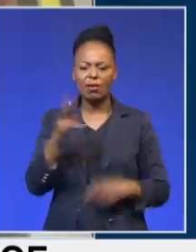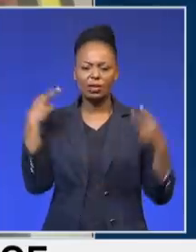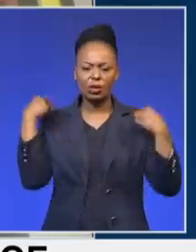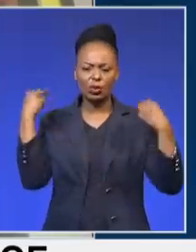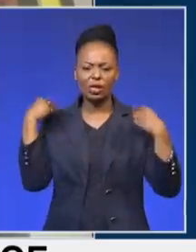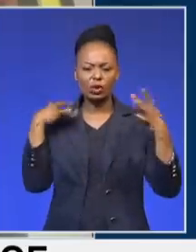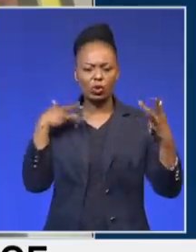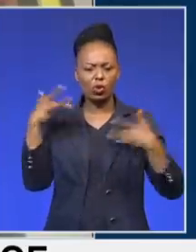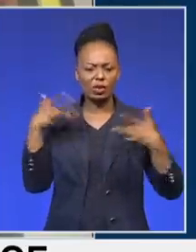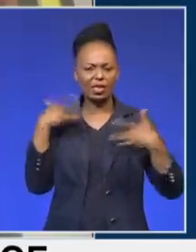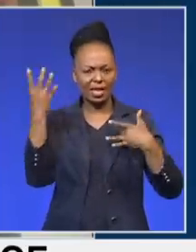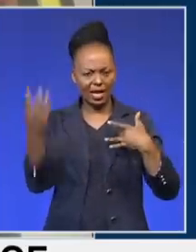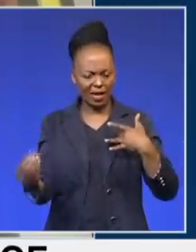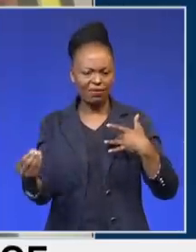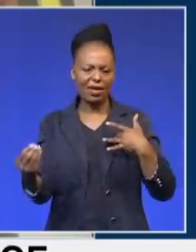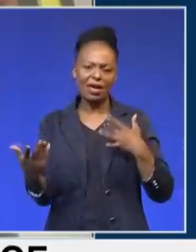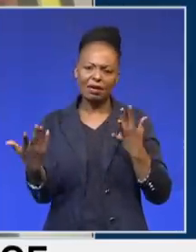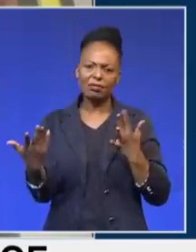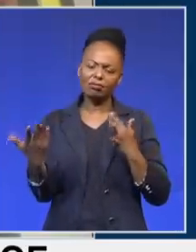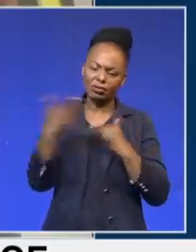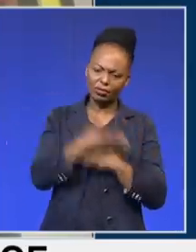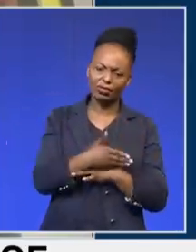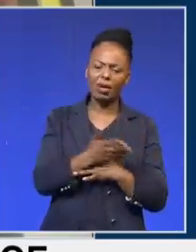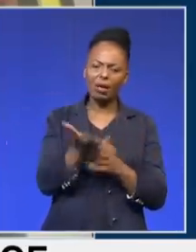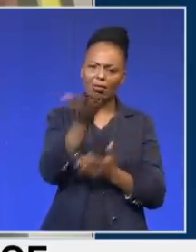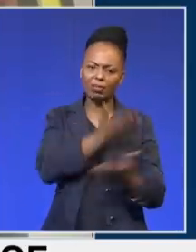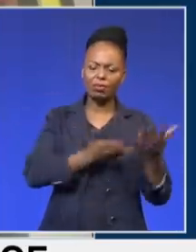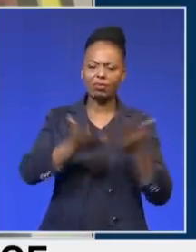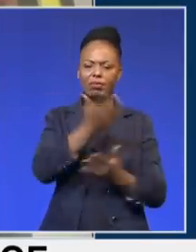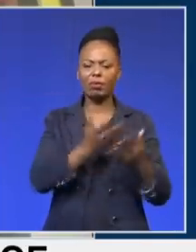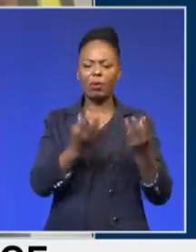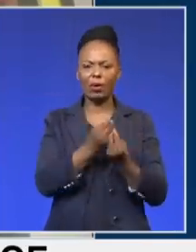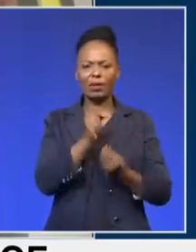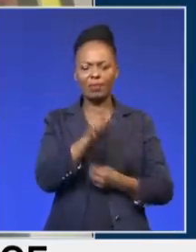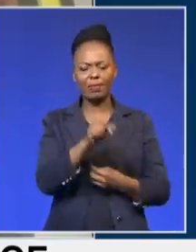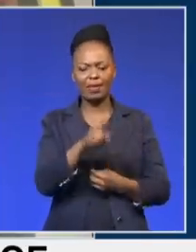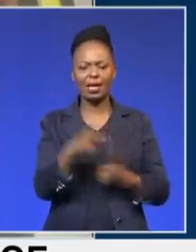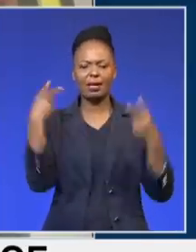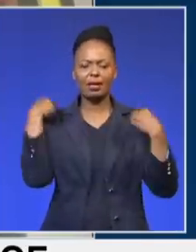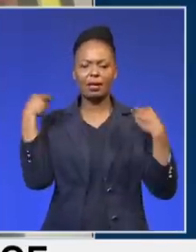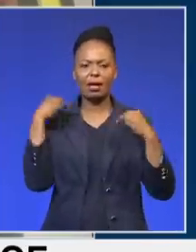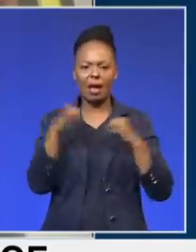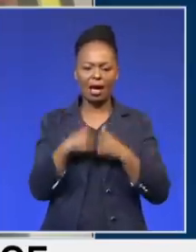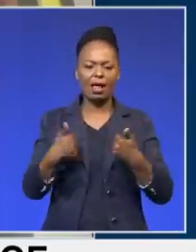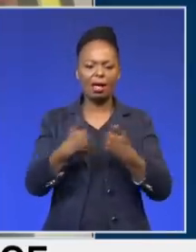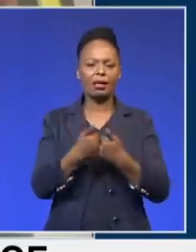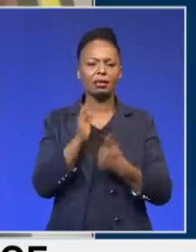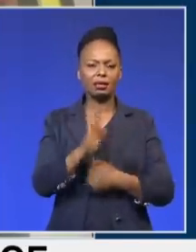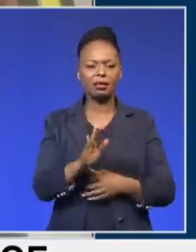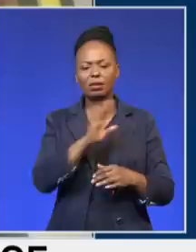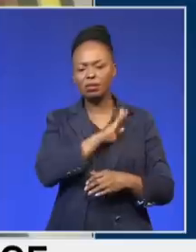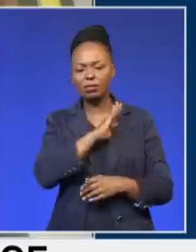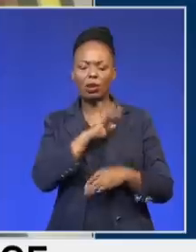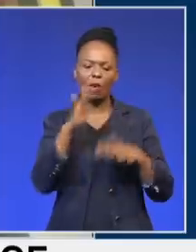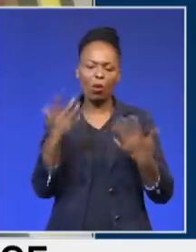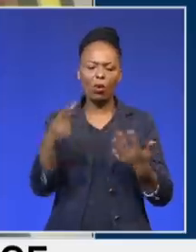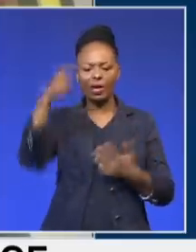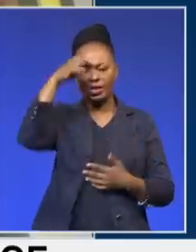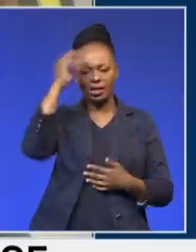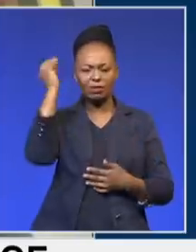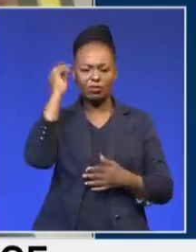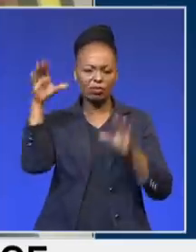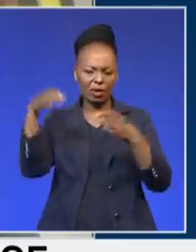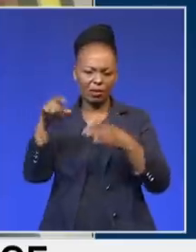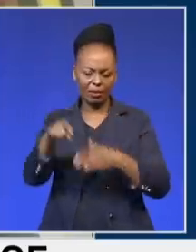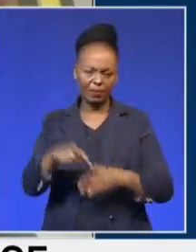can interact through the liaisons, the respective security liaisons, whether it's defense or intelligence, and they can